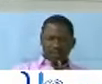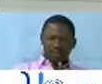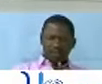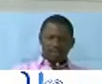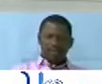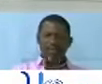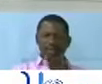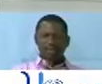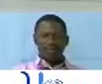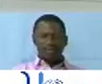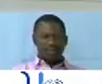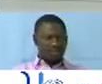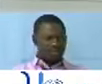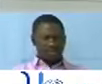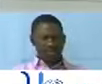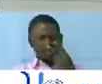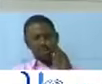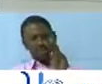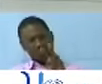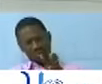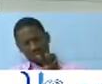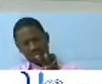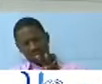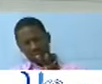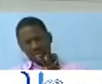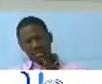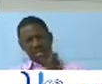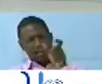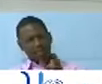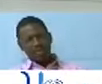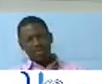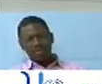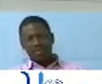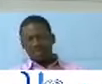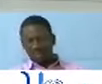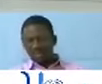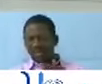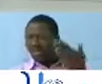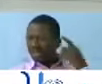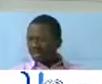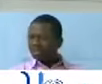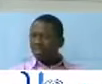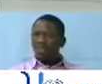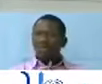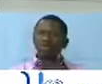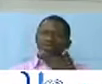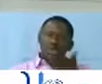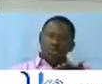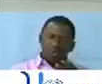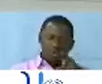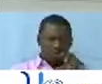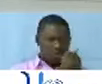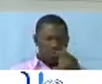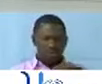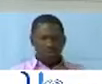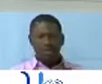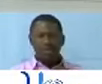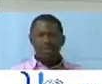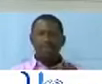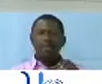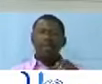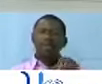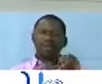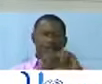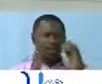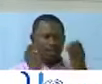from where I saw it, as somebody who's relatively young and new in the bar, I saw it was more like, let's go